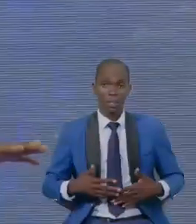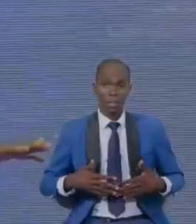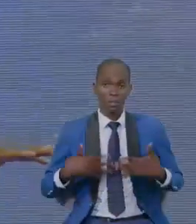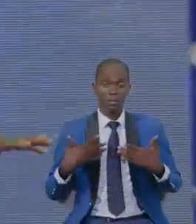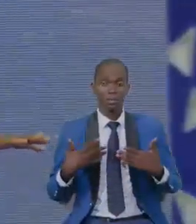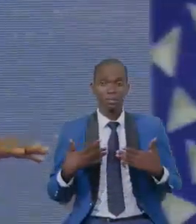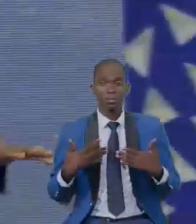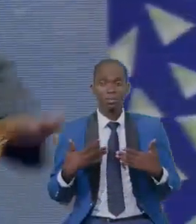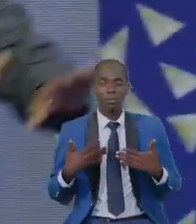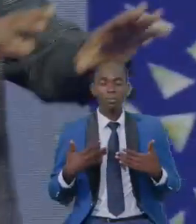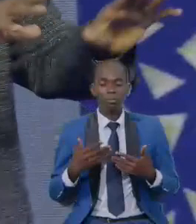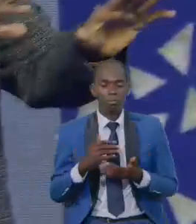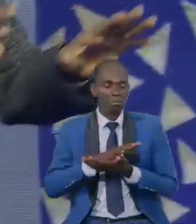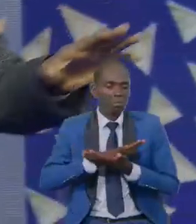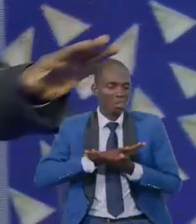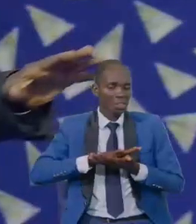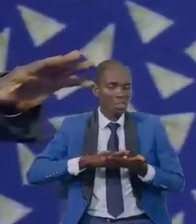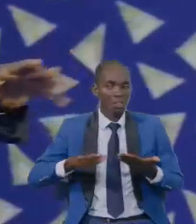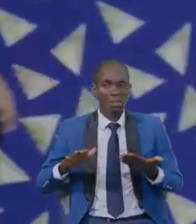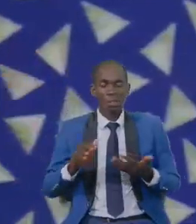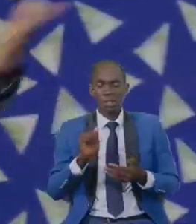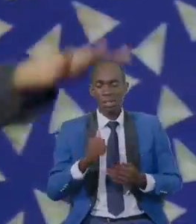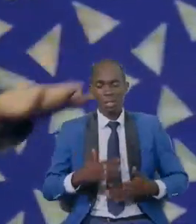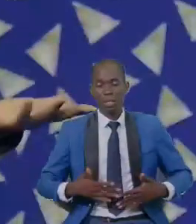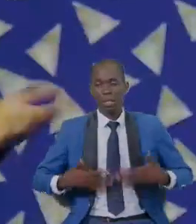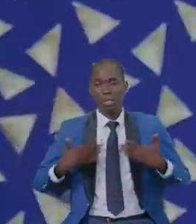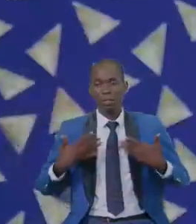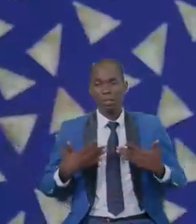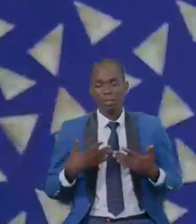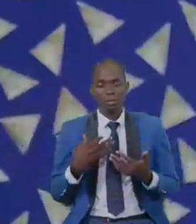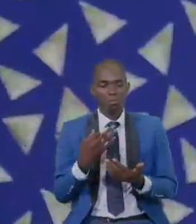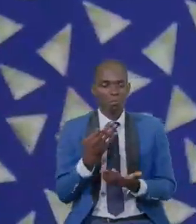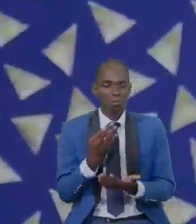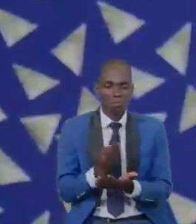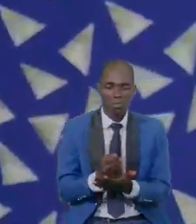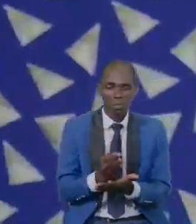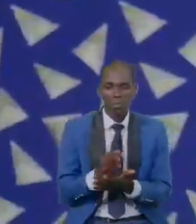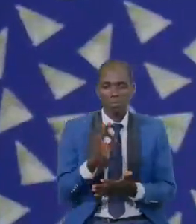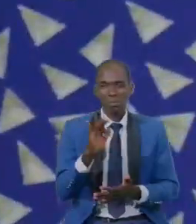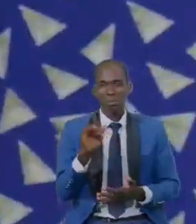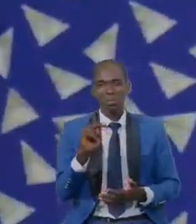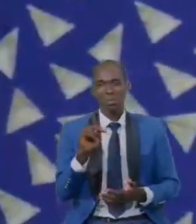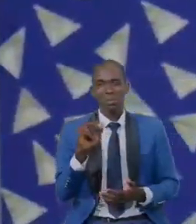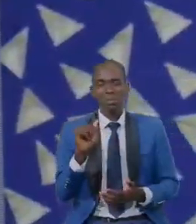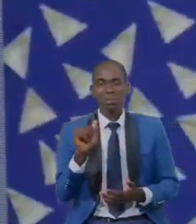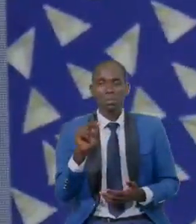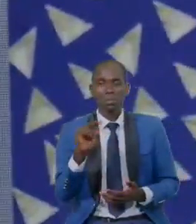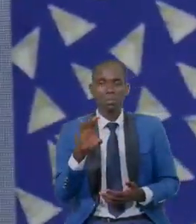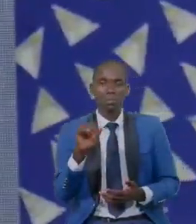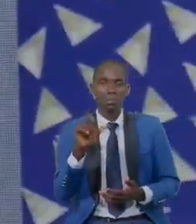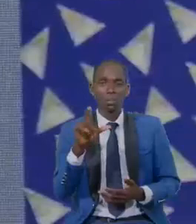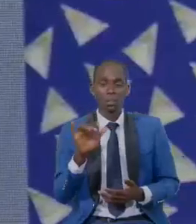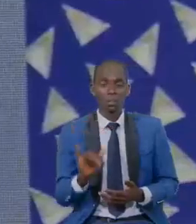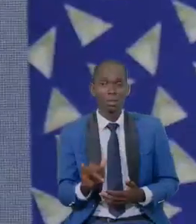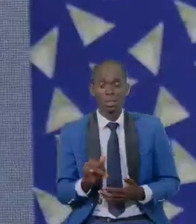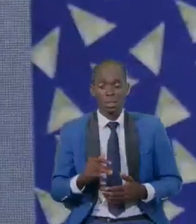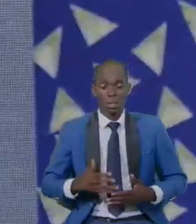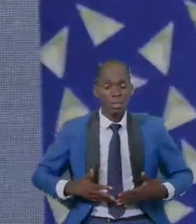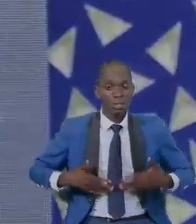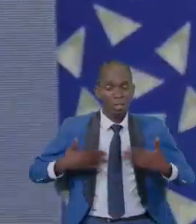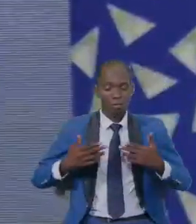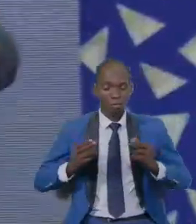morally. In life, financially, in life, humanly